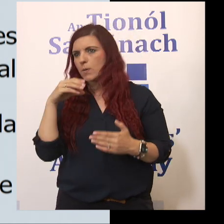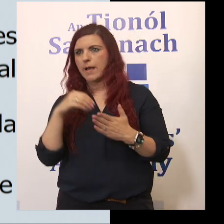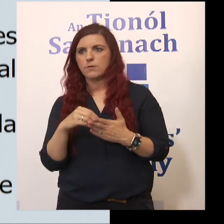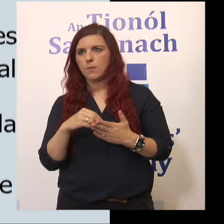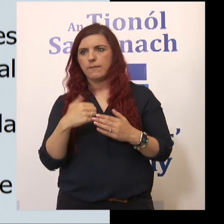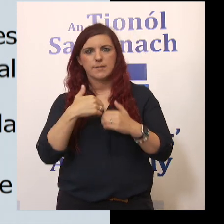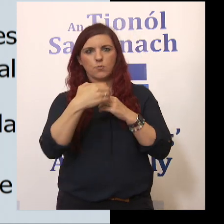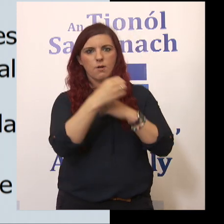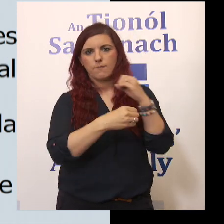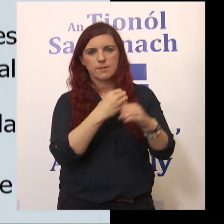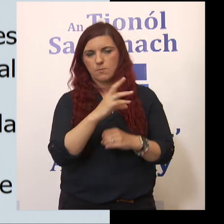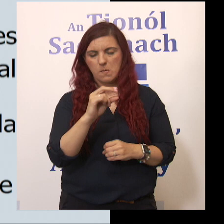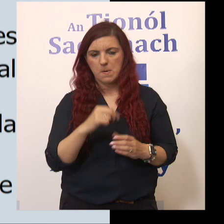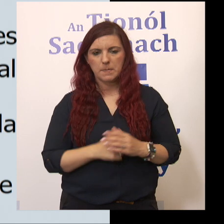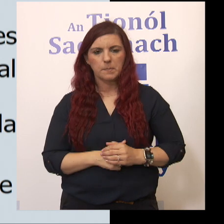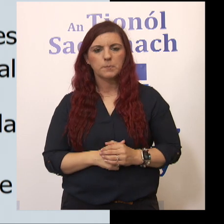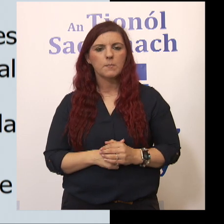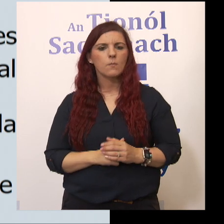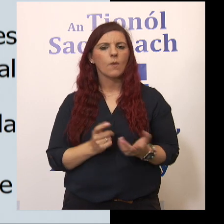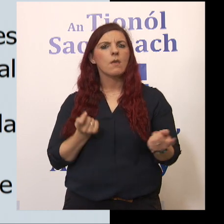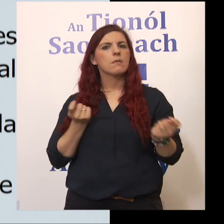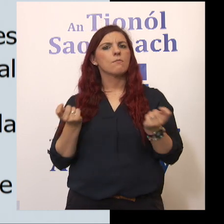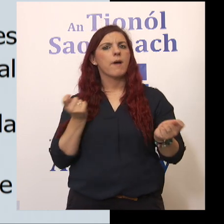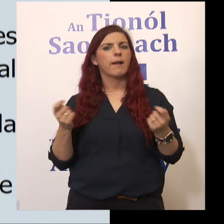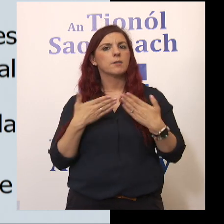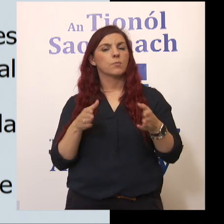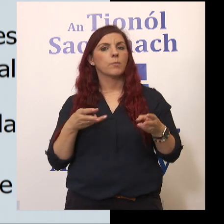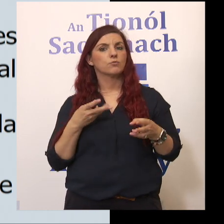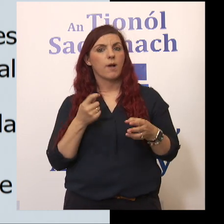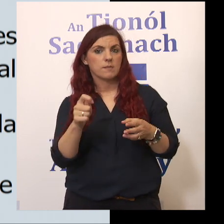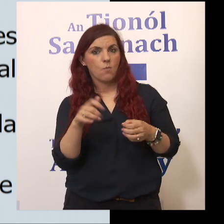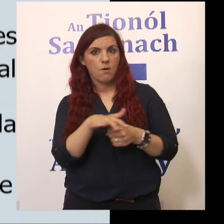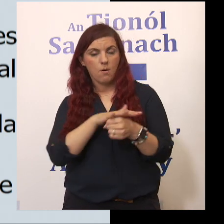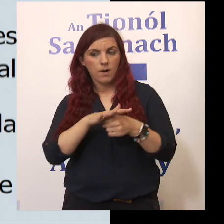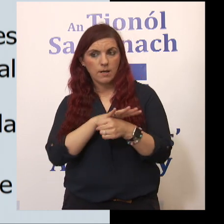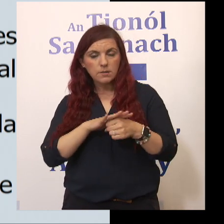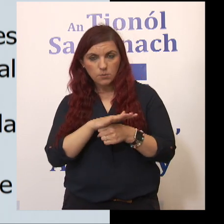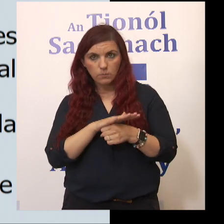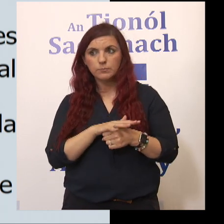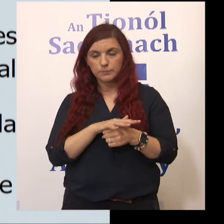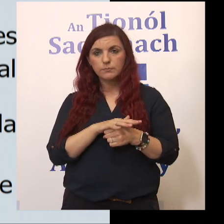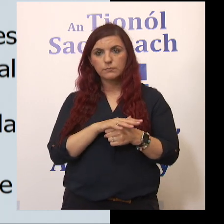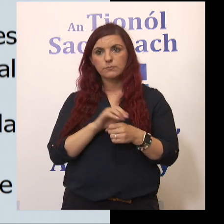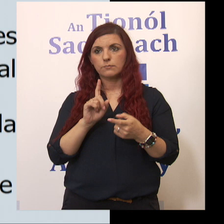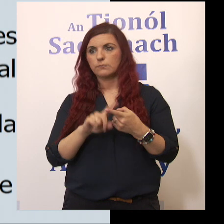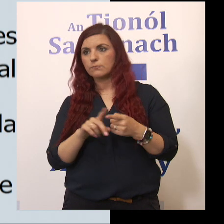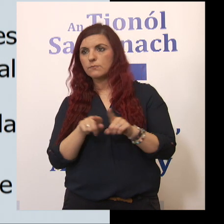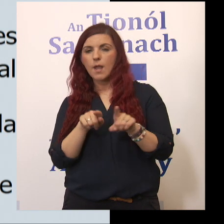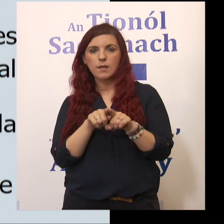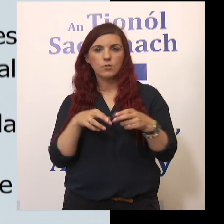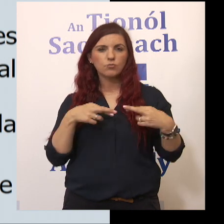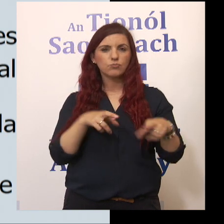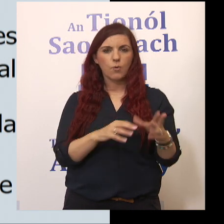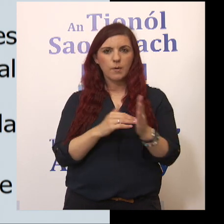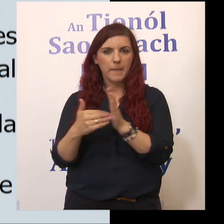separate offices. And then regulating public transport might be another one. So as well as the sort of the road maintenance and traffic